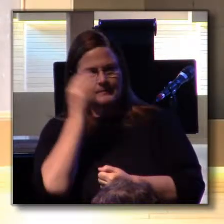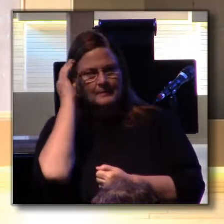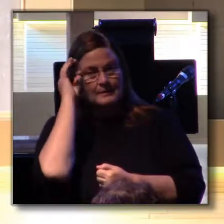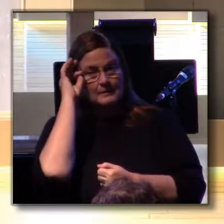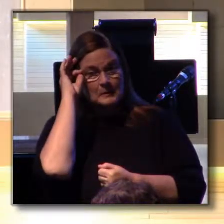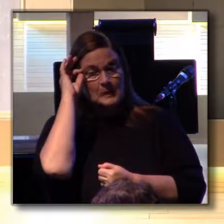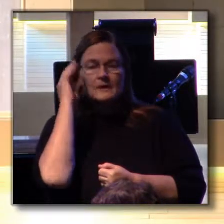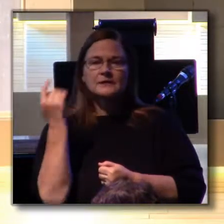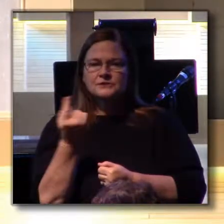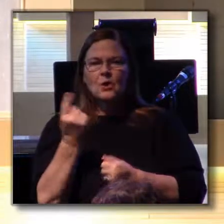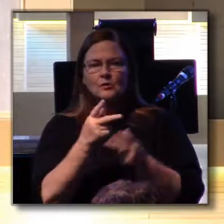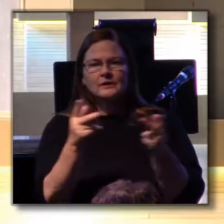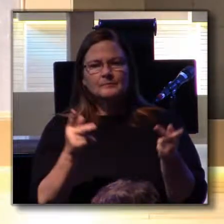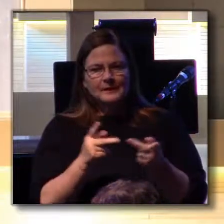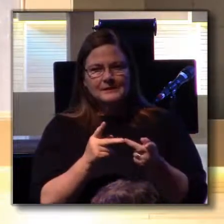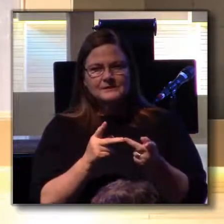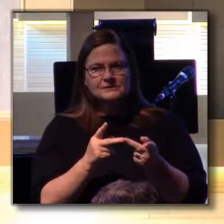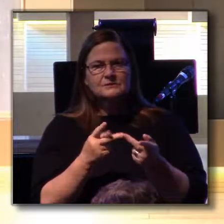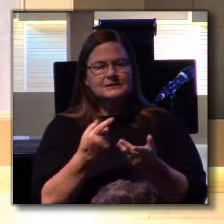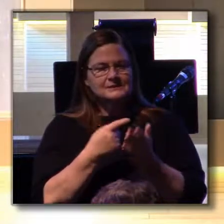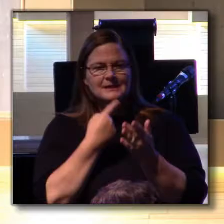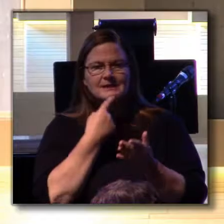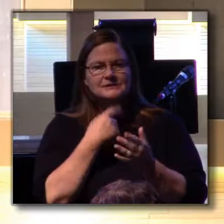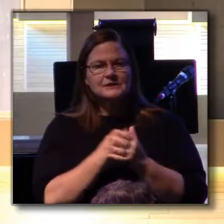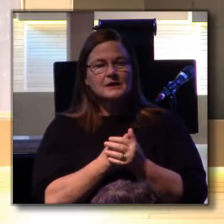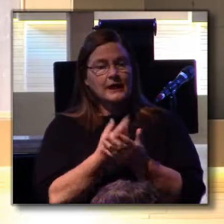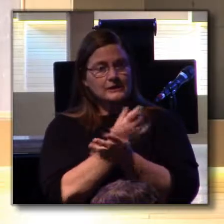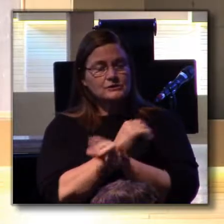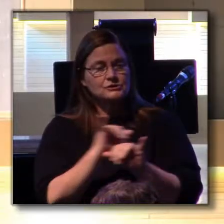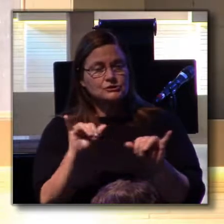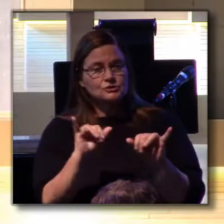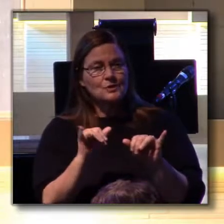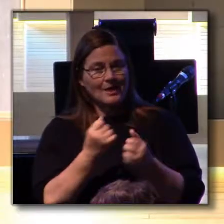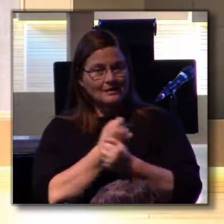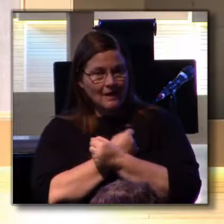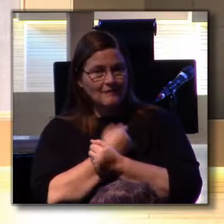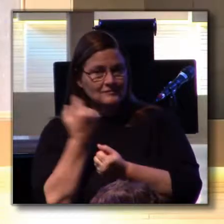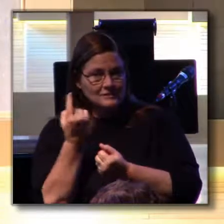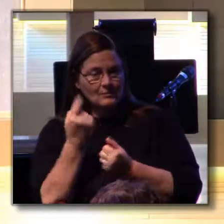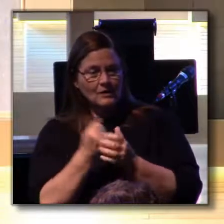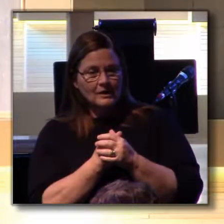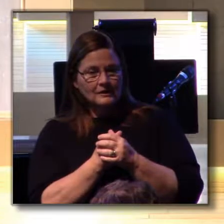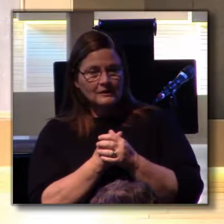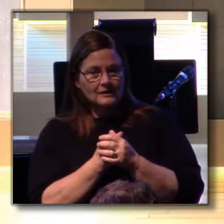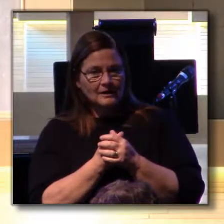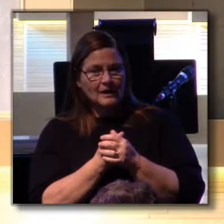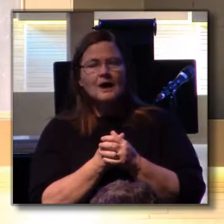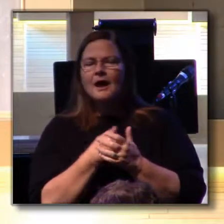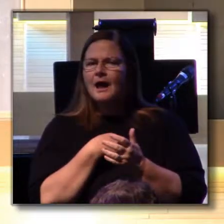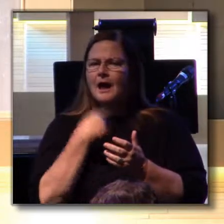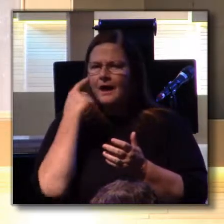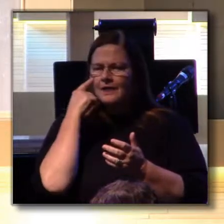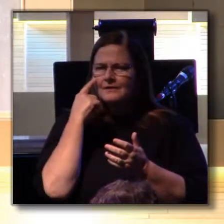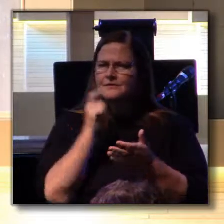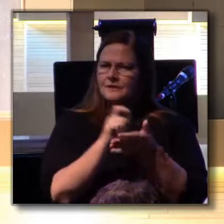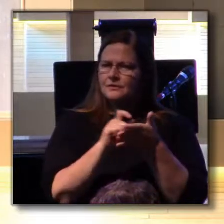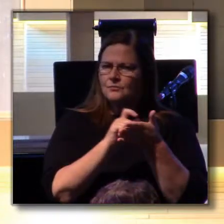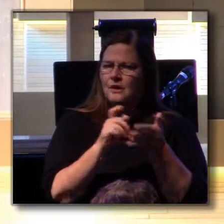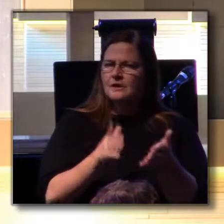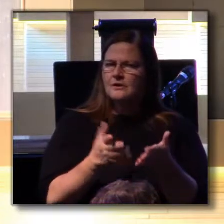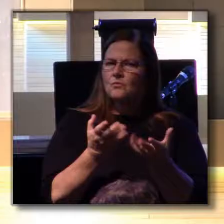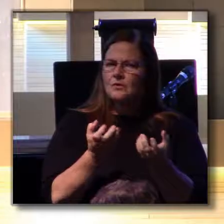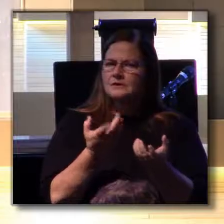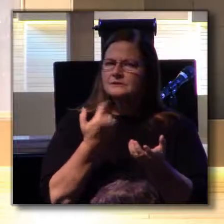"And Yeshua loved somebody." And I think it's there because he wants us to understand what motivates